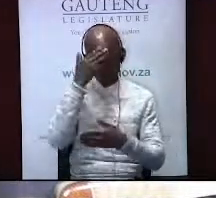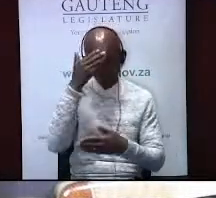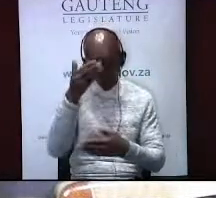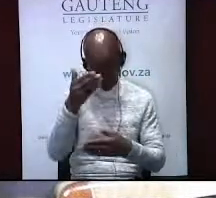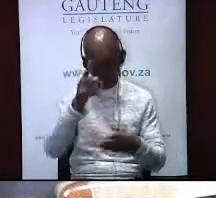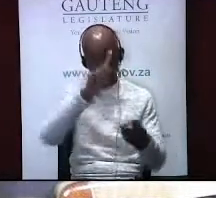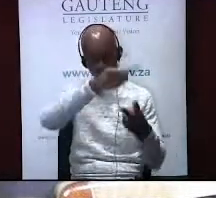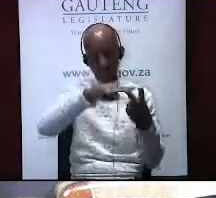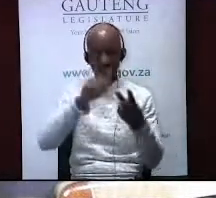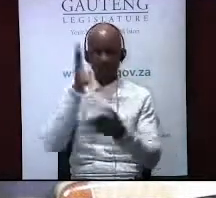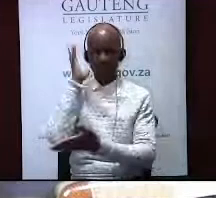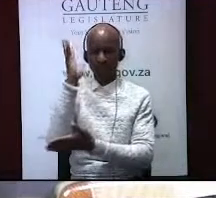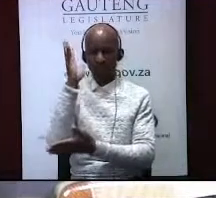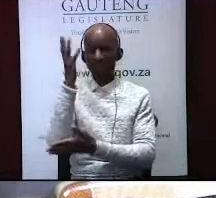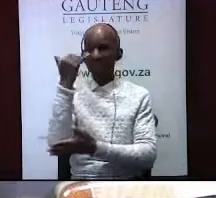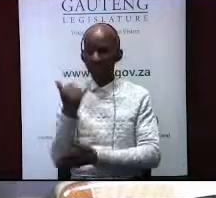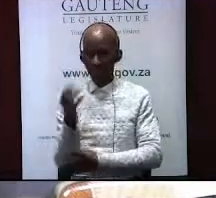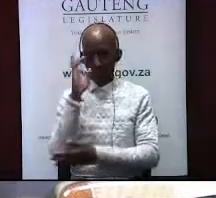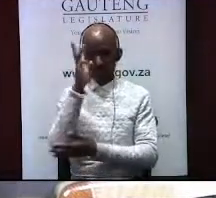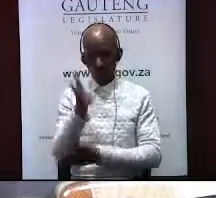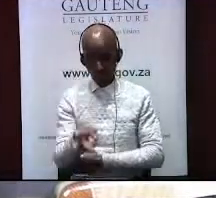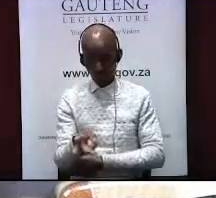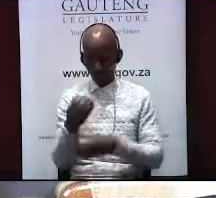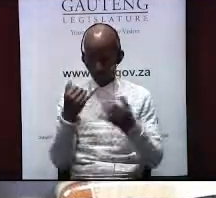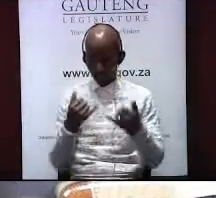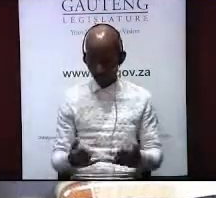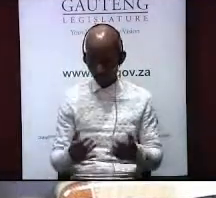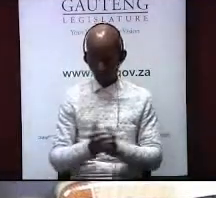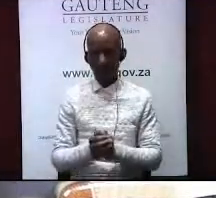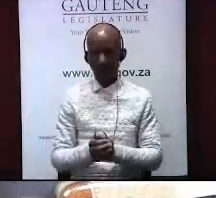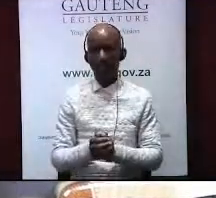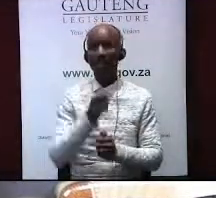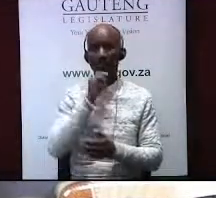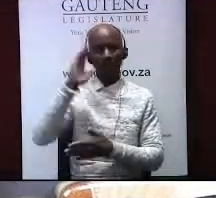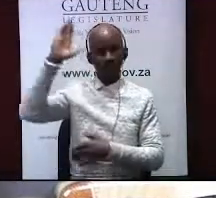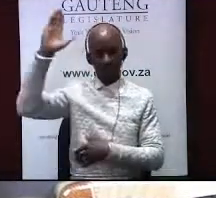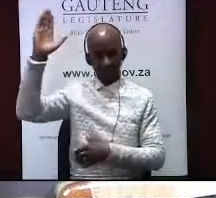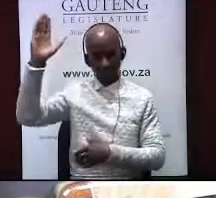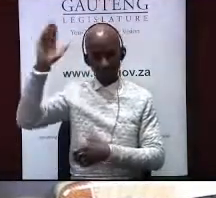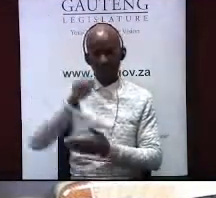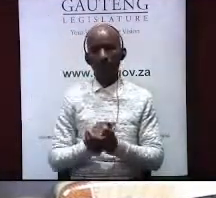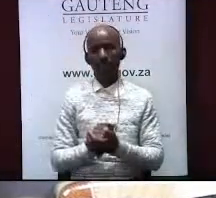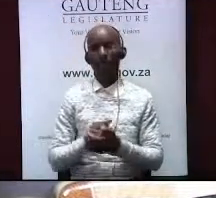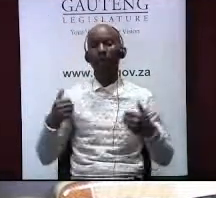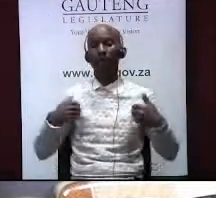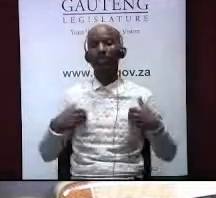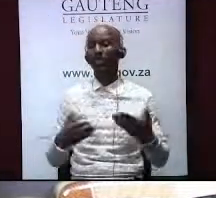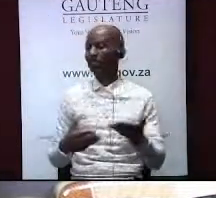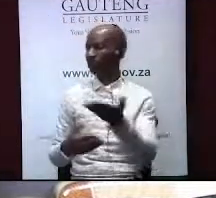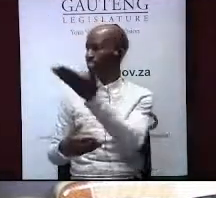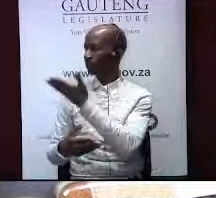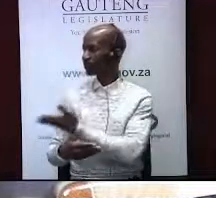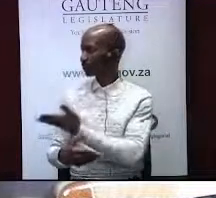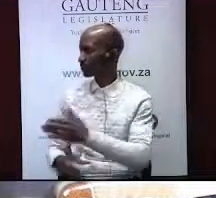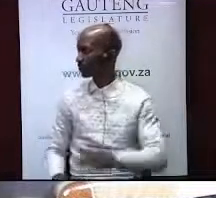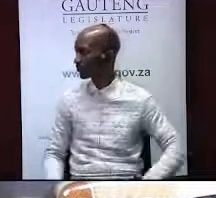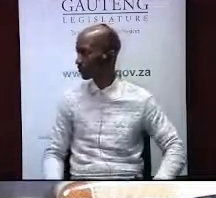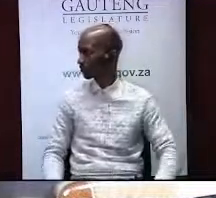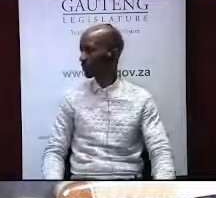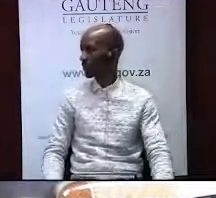two presentations. So I am going to now at the stage take the hands. I will start here on the left hand